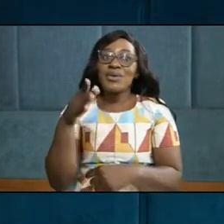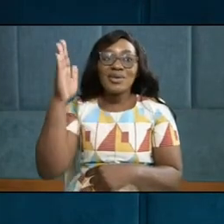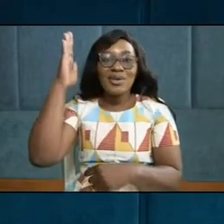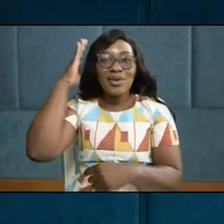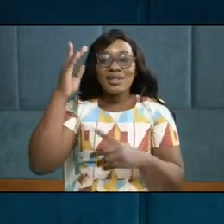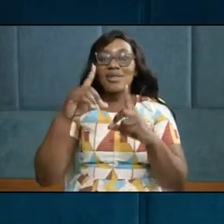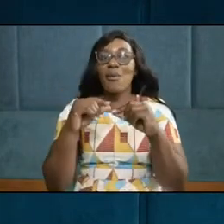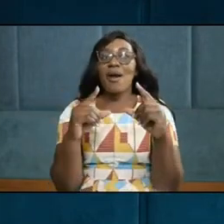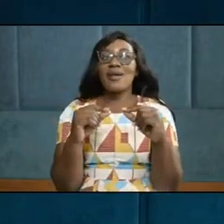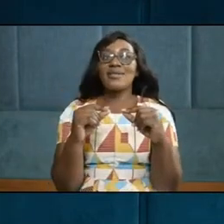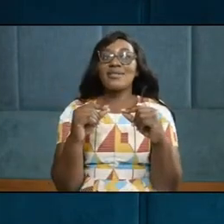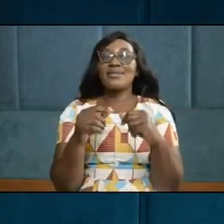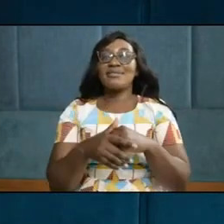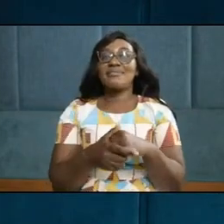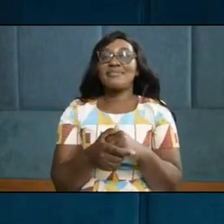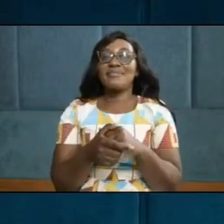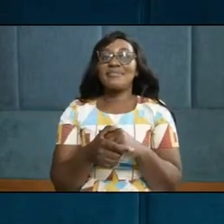if...